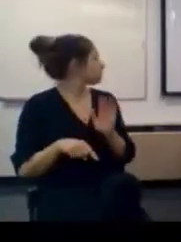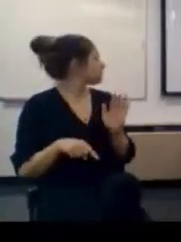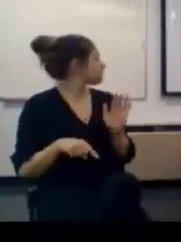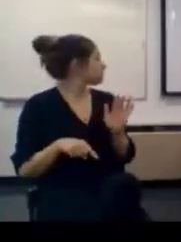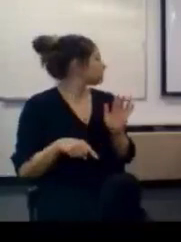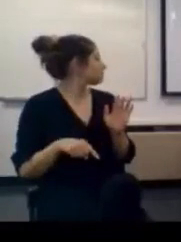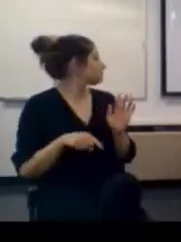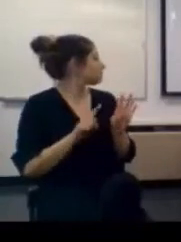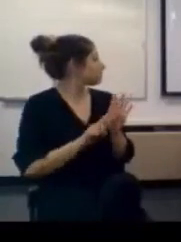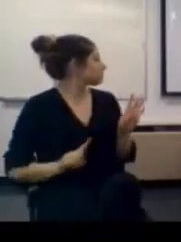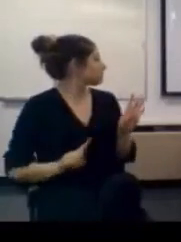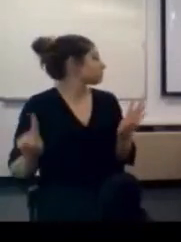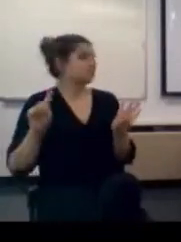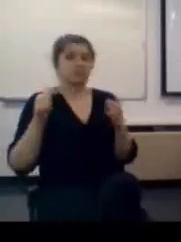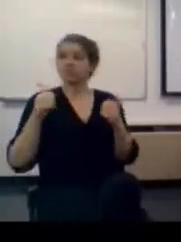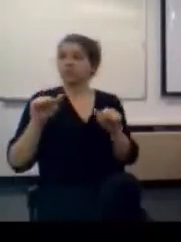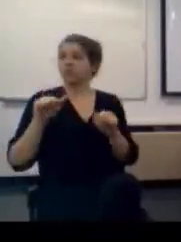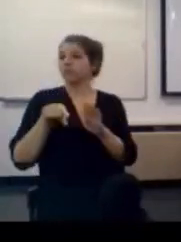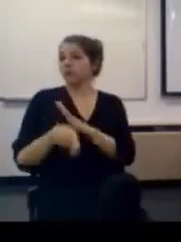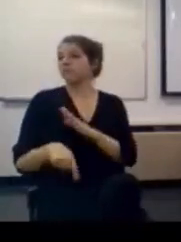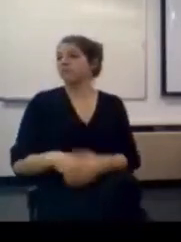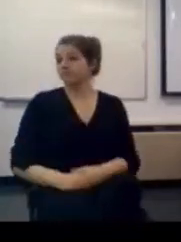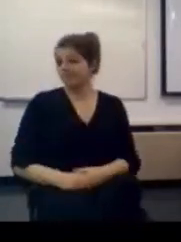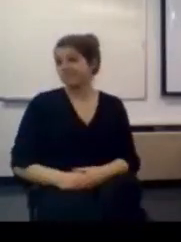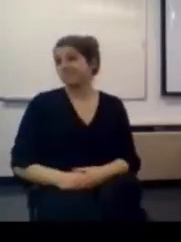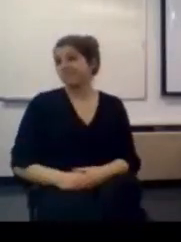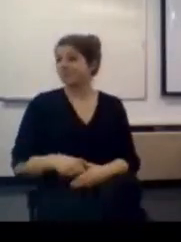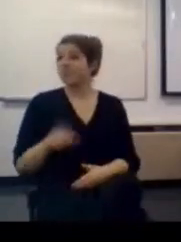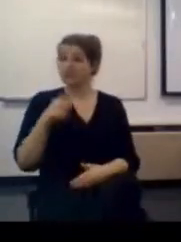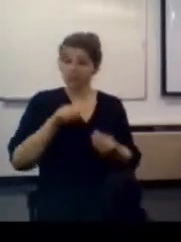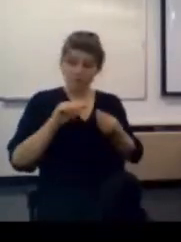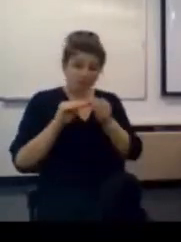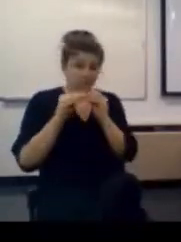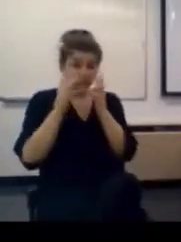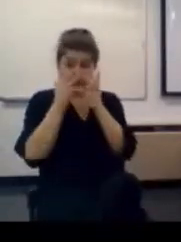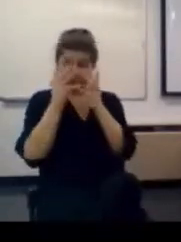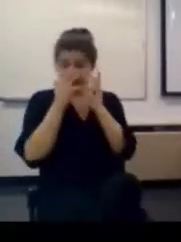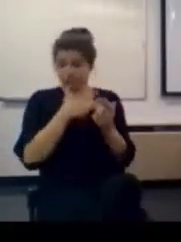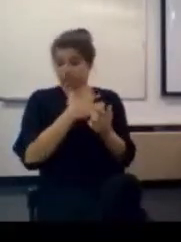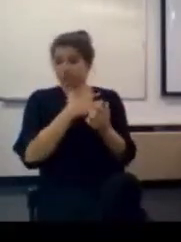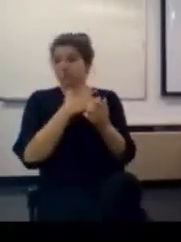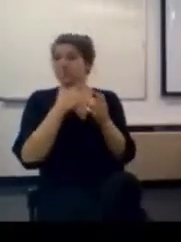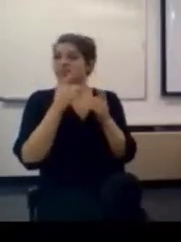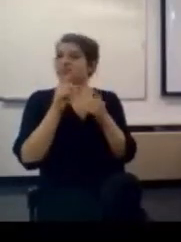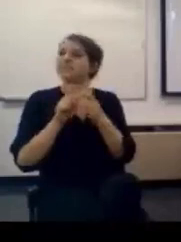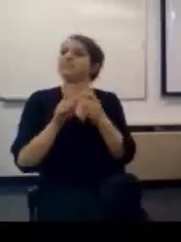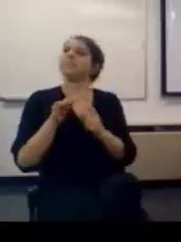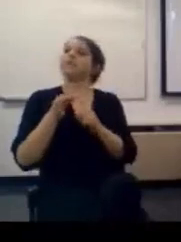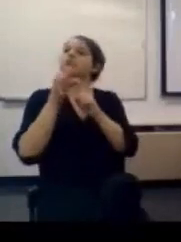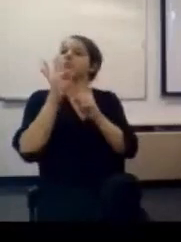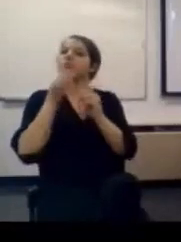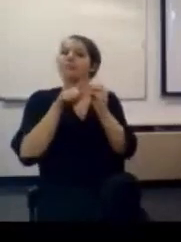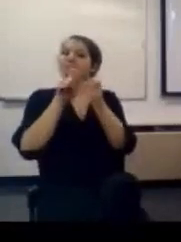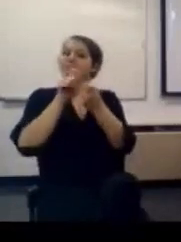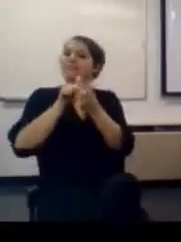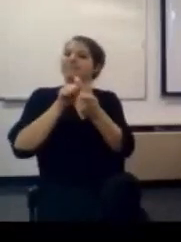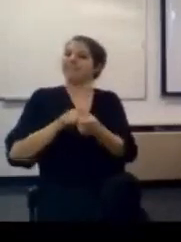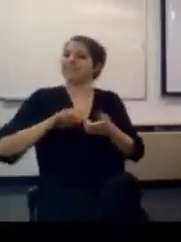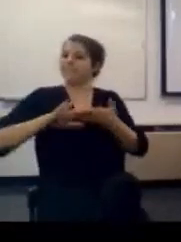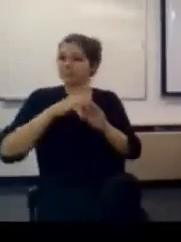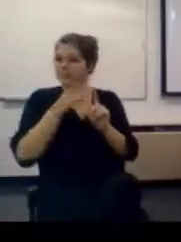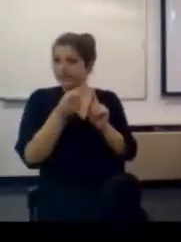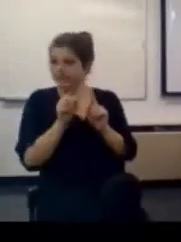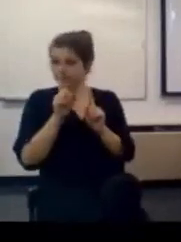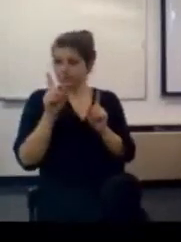seriously considered suicide, and a quarter have actually, right, attempted to die by suicide. So those numbers are huge, particularly when we talk